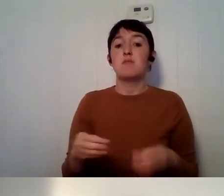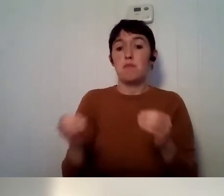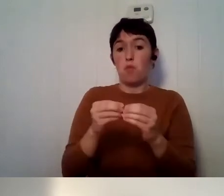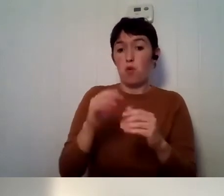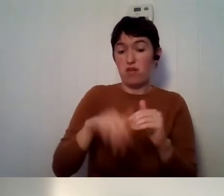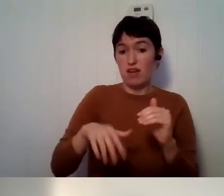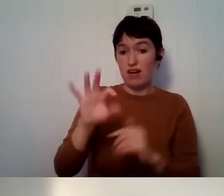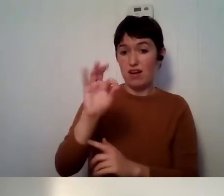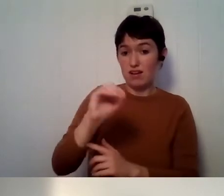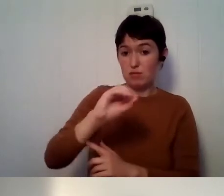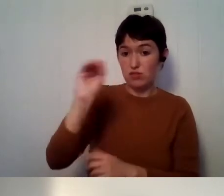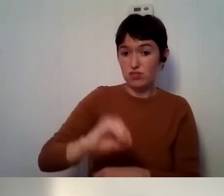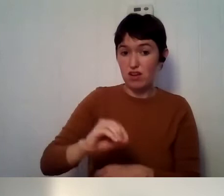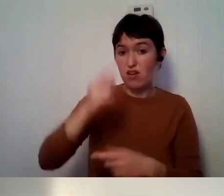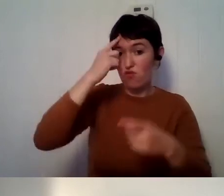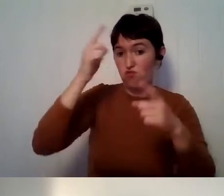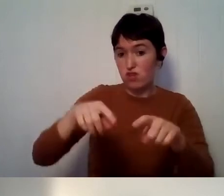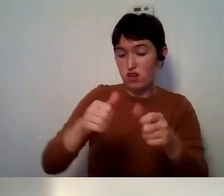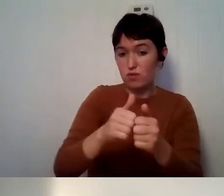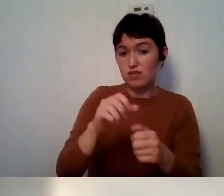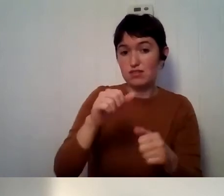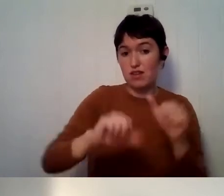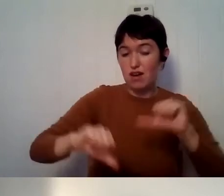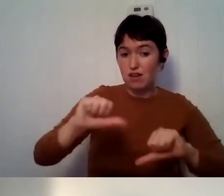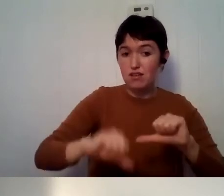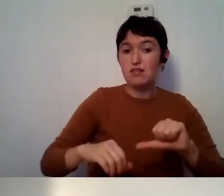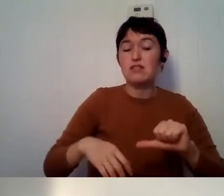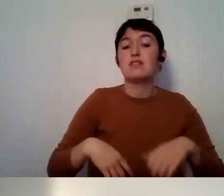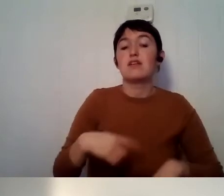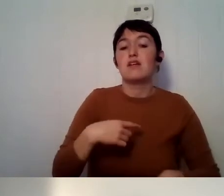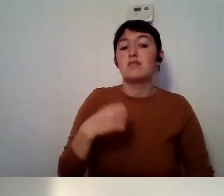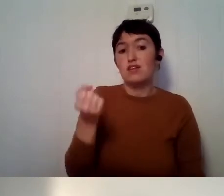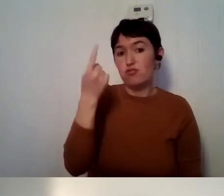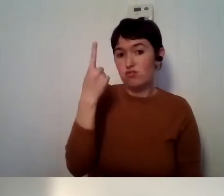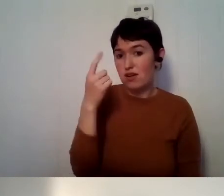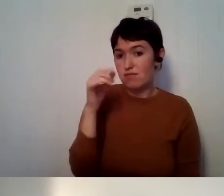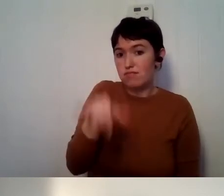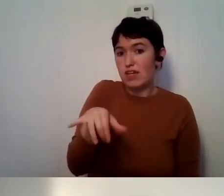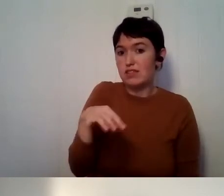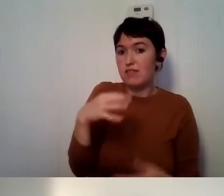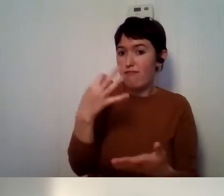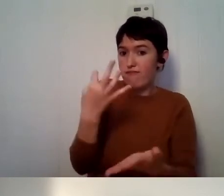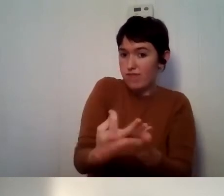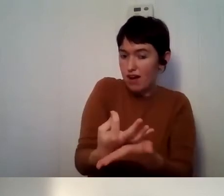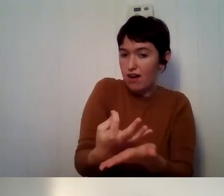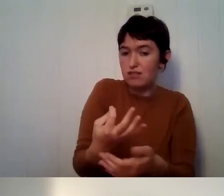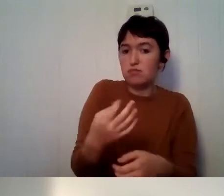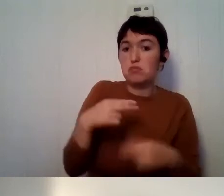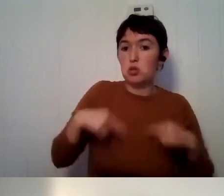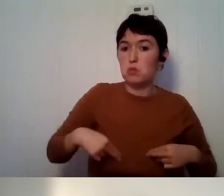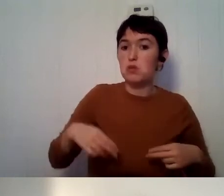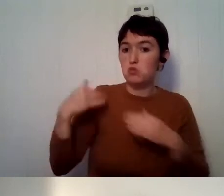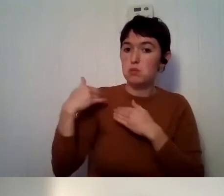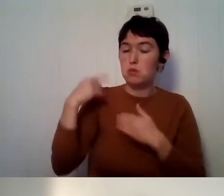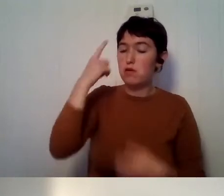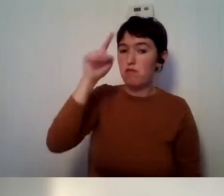90% actually agree with the science and understand that the science is factually correct and that humans are responsible for climate change. So we're seeing this